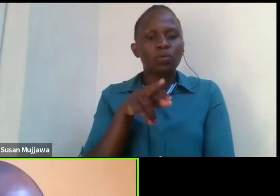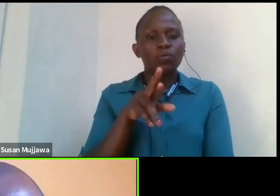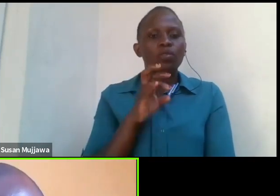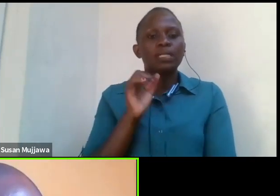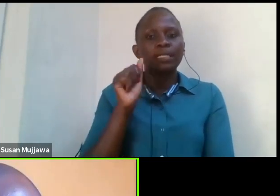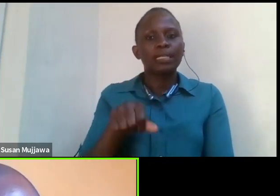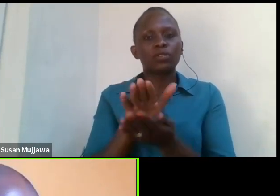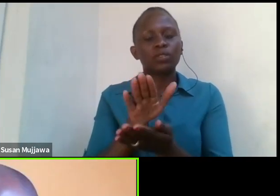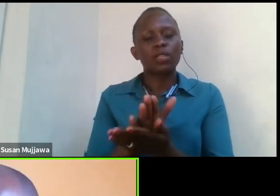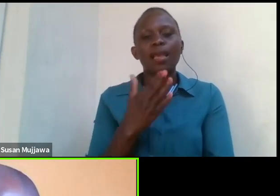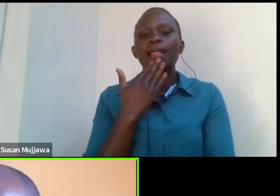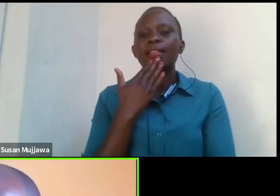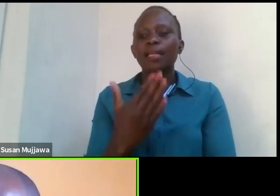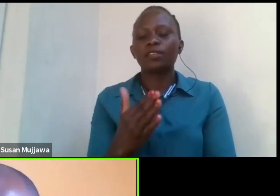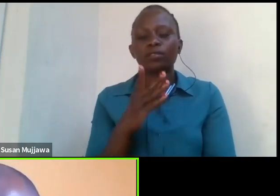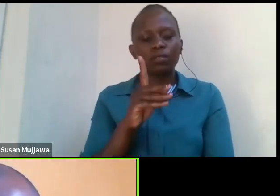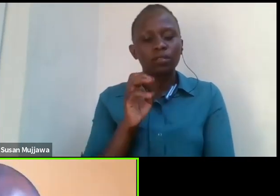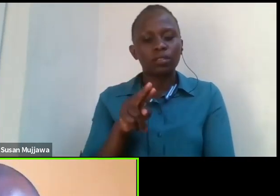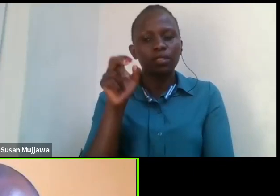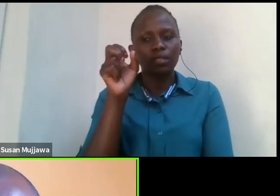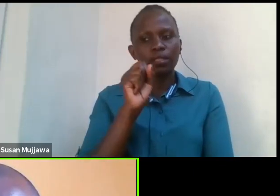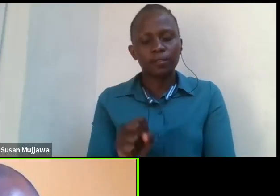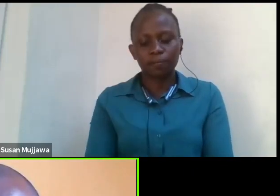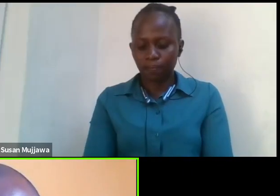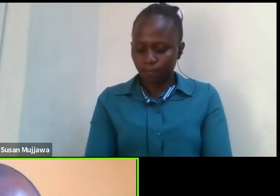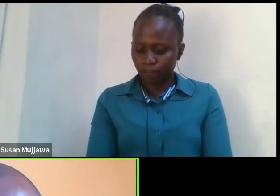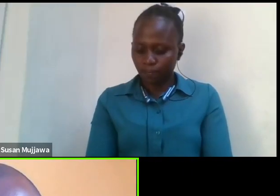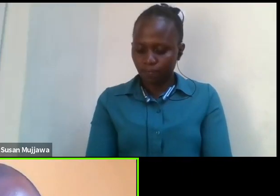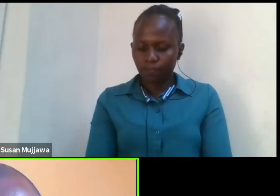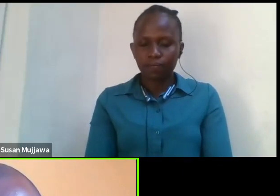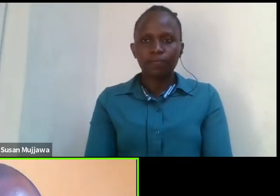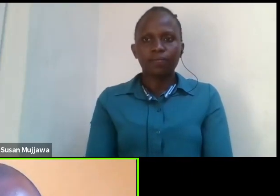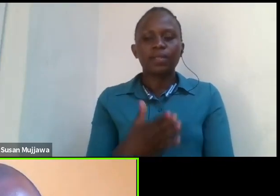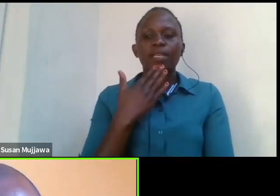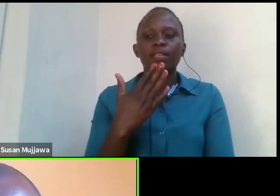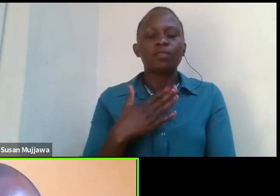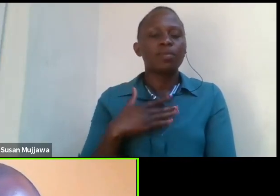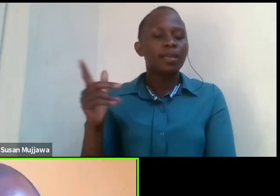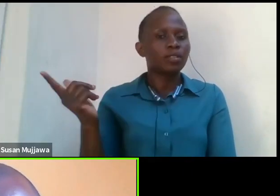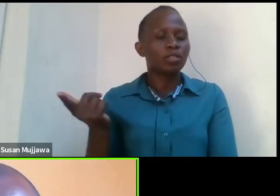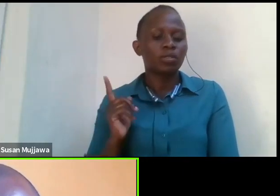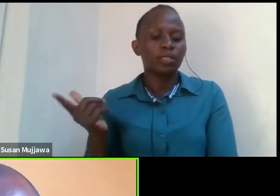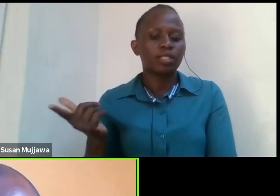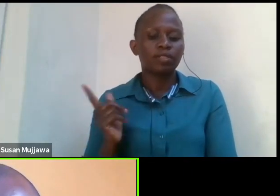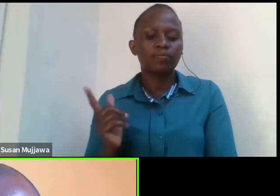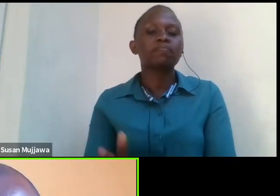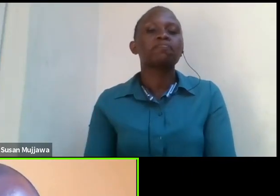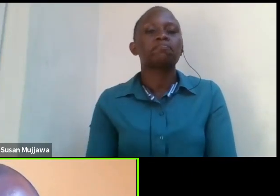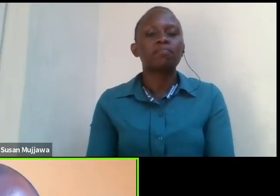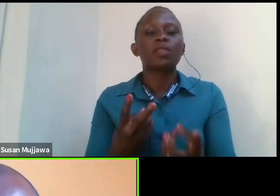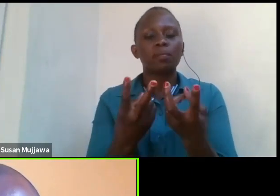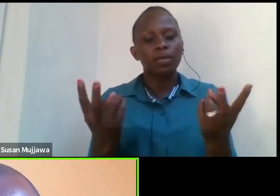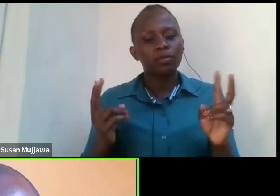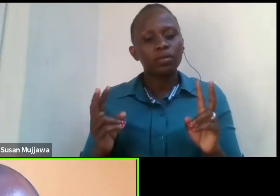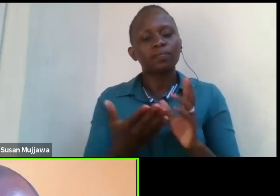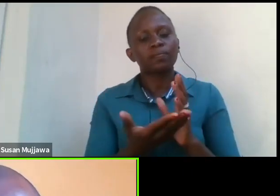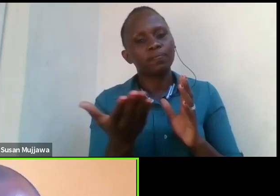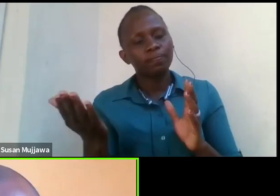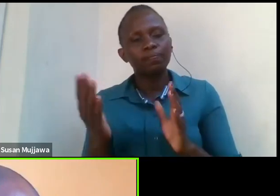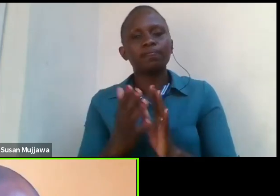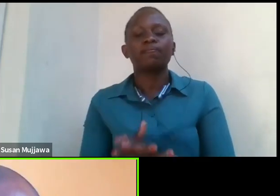Thank you, Dennis, and thank you, my colleagues, the panelists. And also